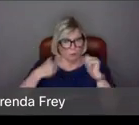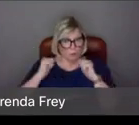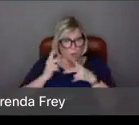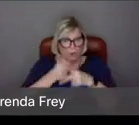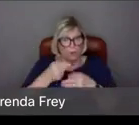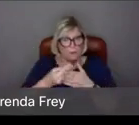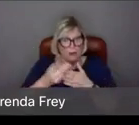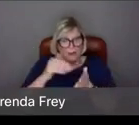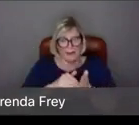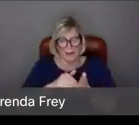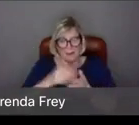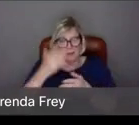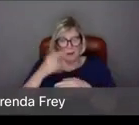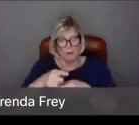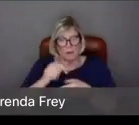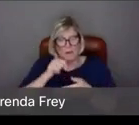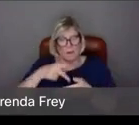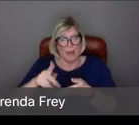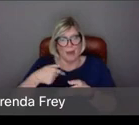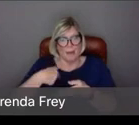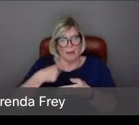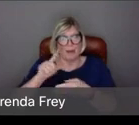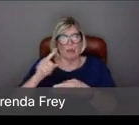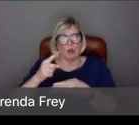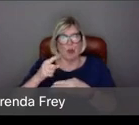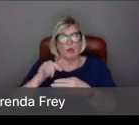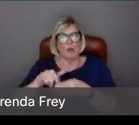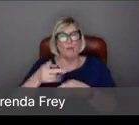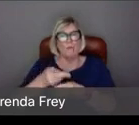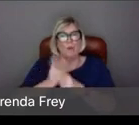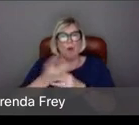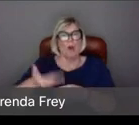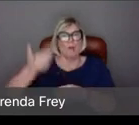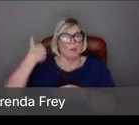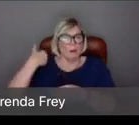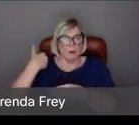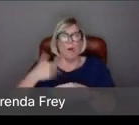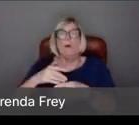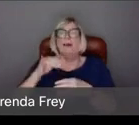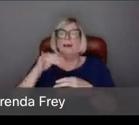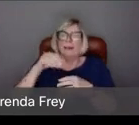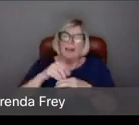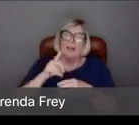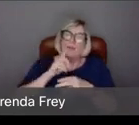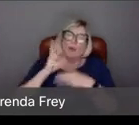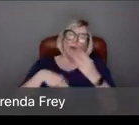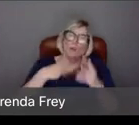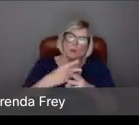this. Well, in the broader world of this, it takes time to establish that